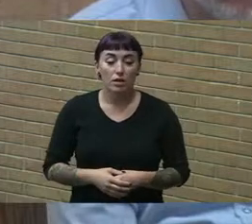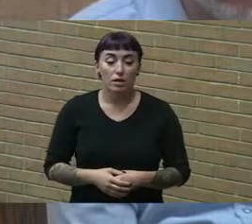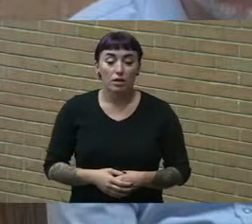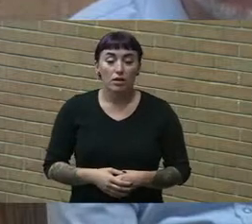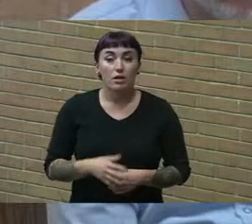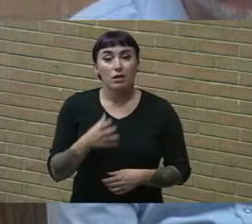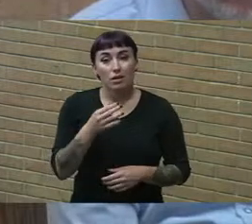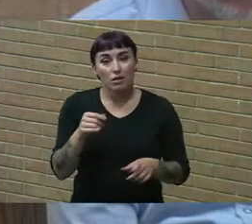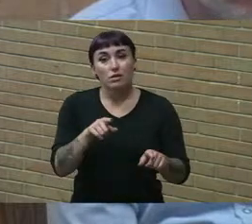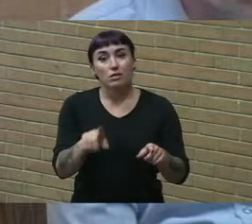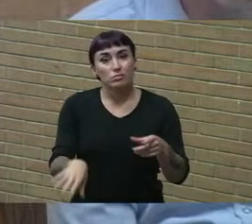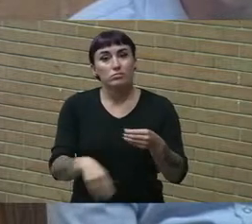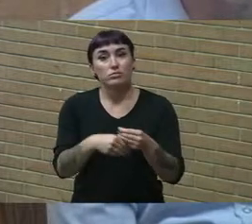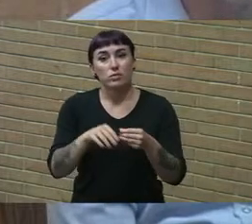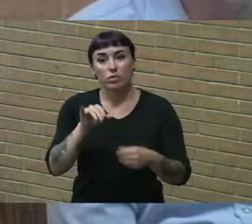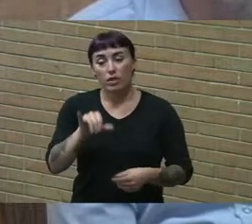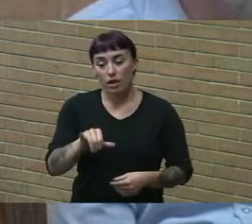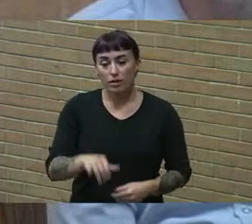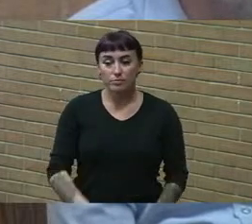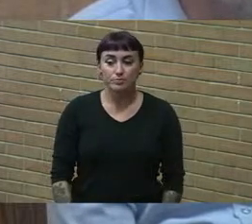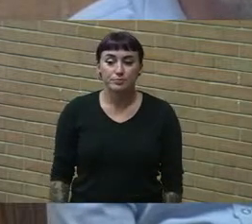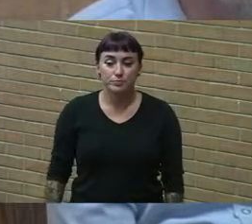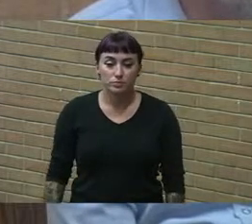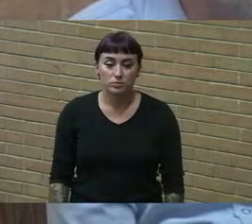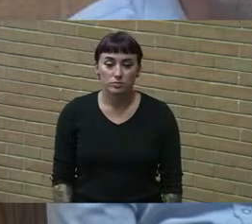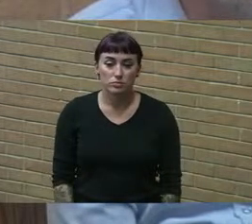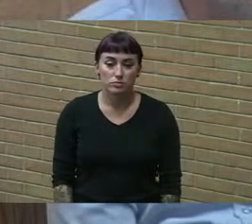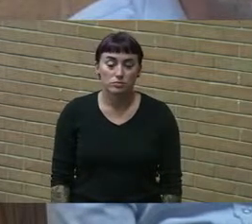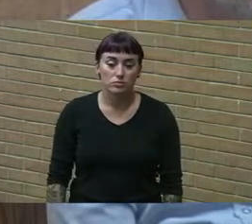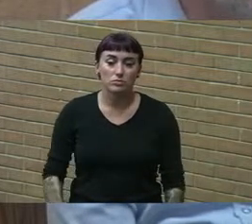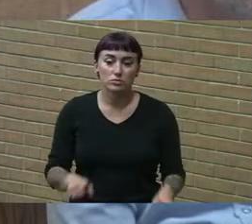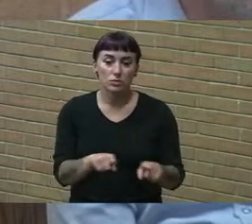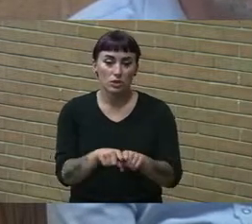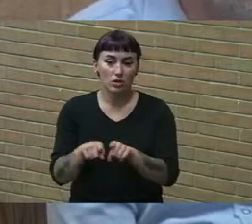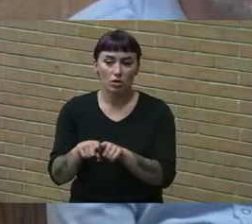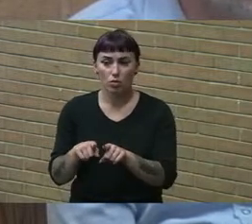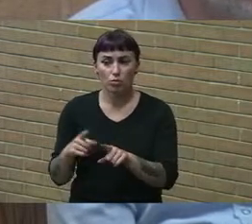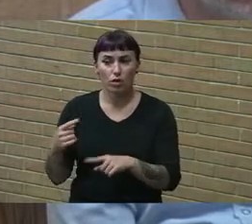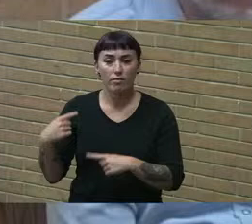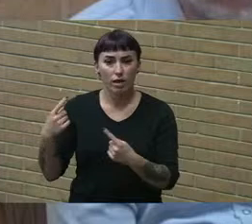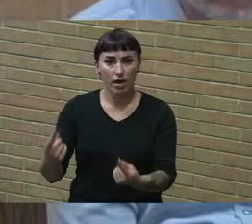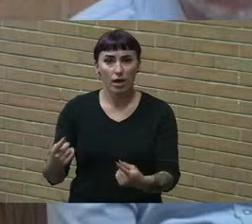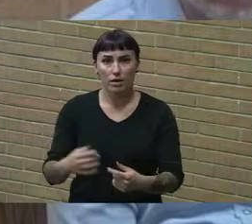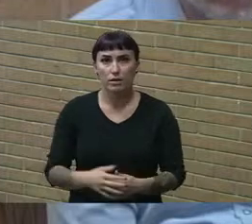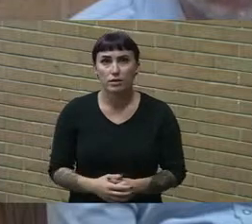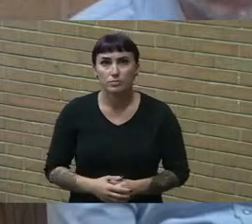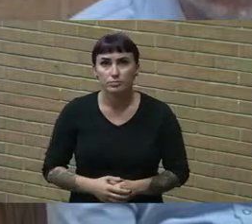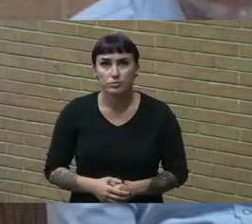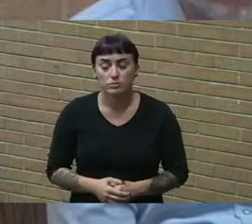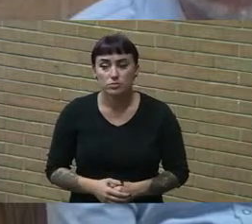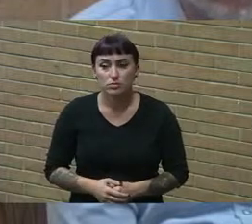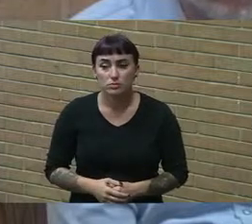in addition to that, we also have had